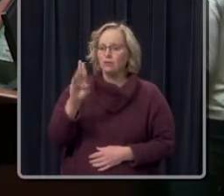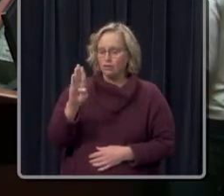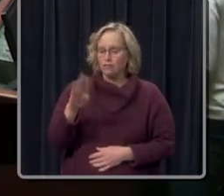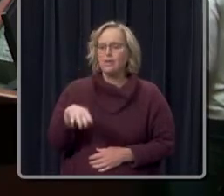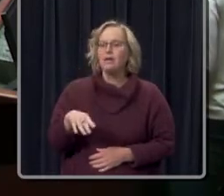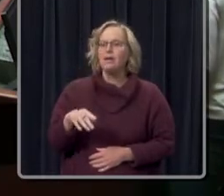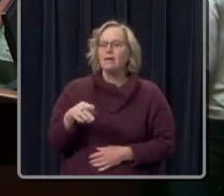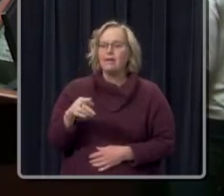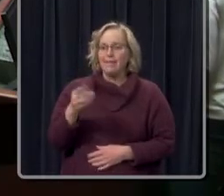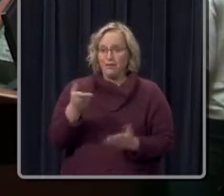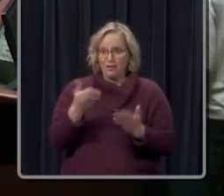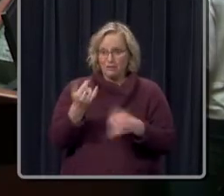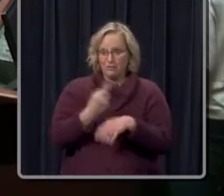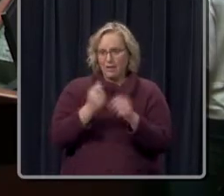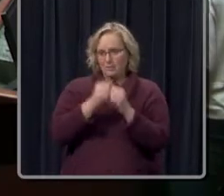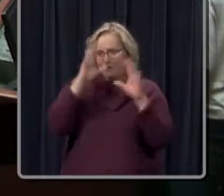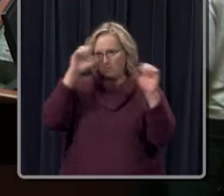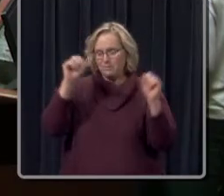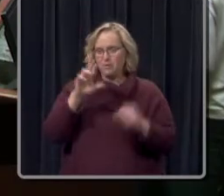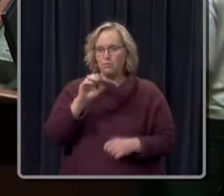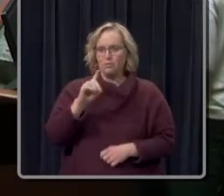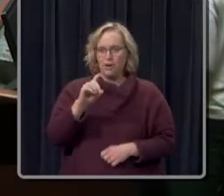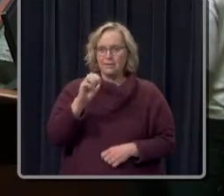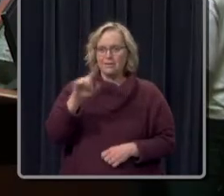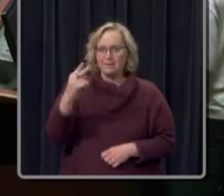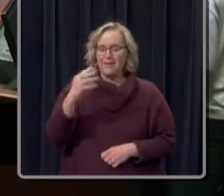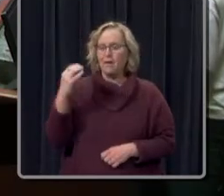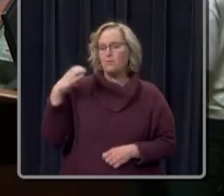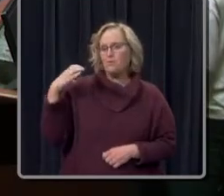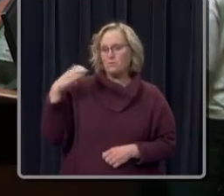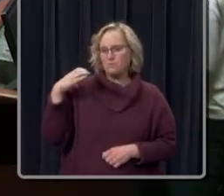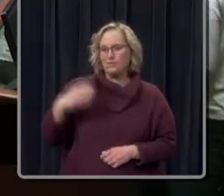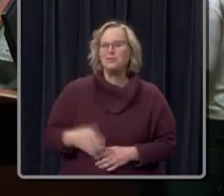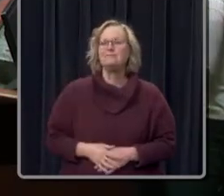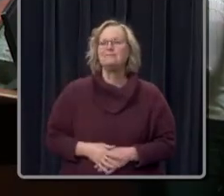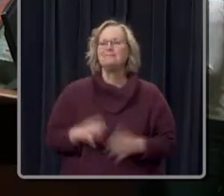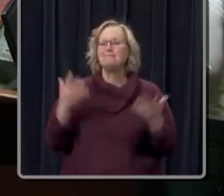here tonight with their principal, Rod Smith, and their coach.